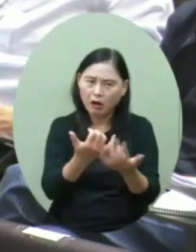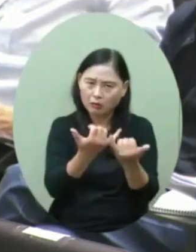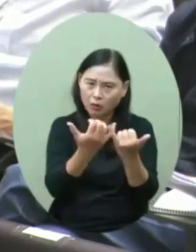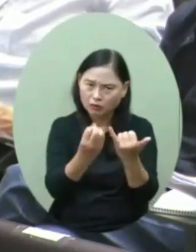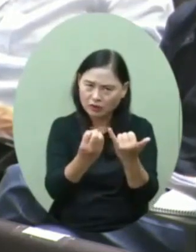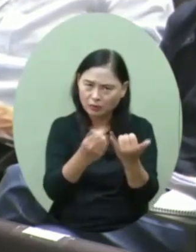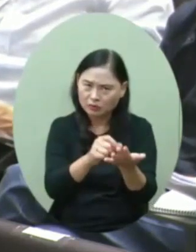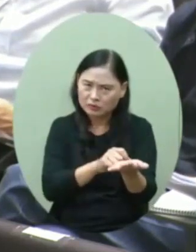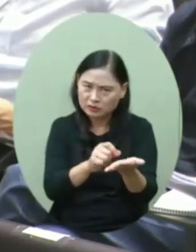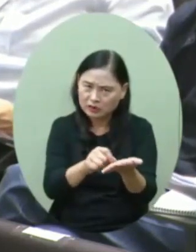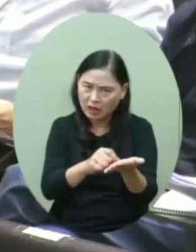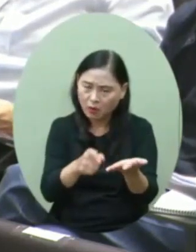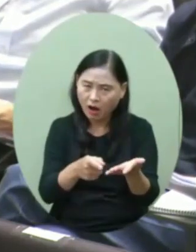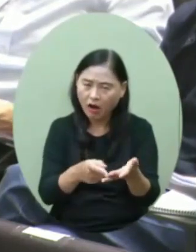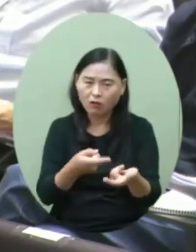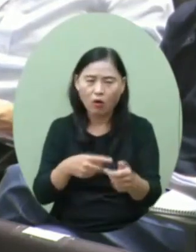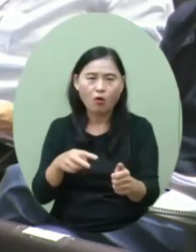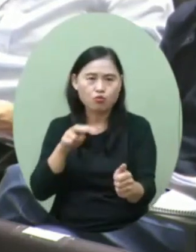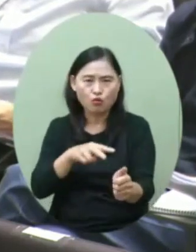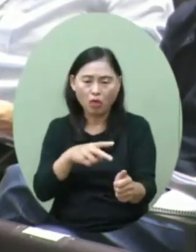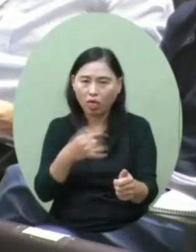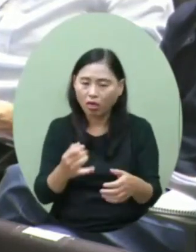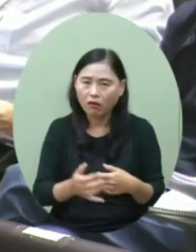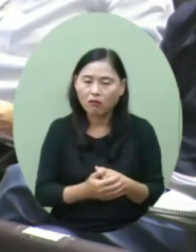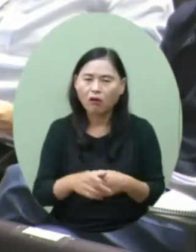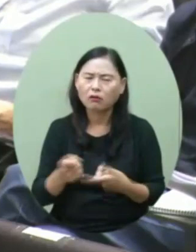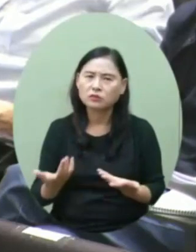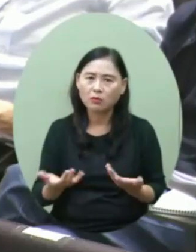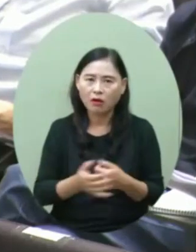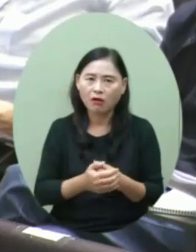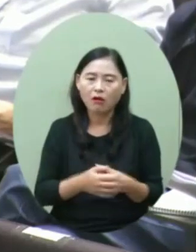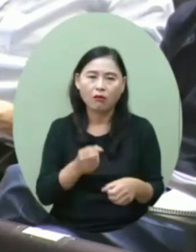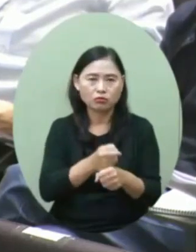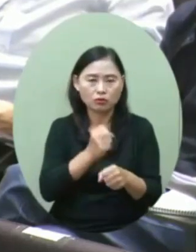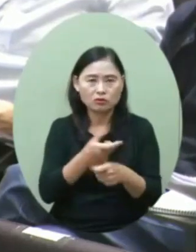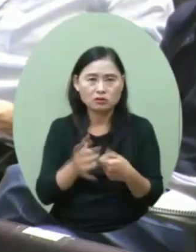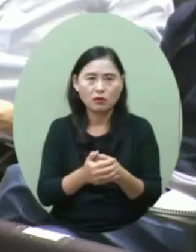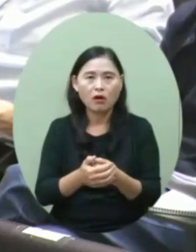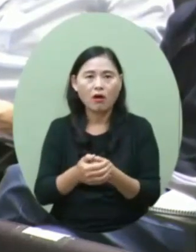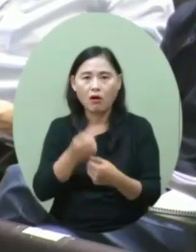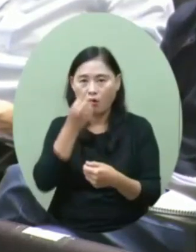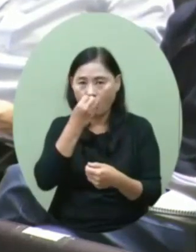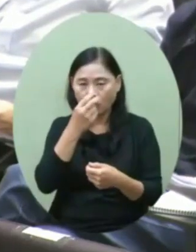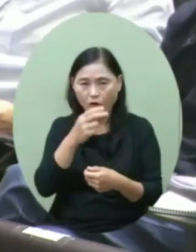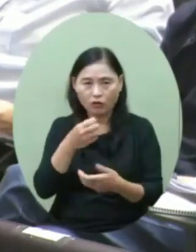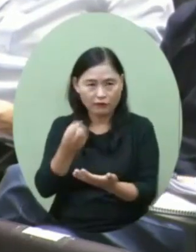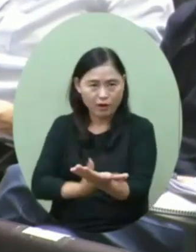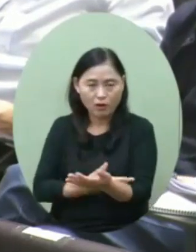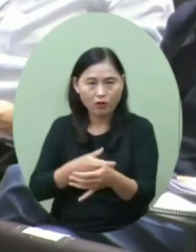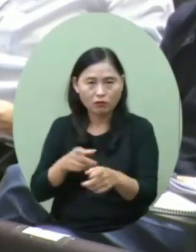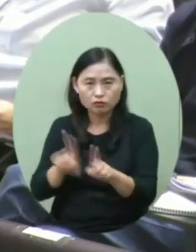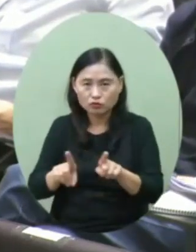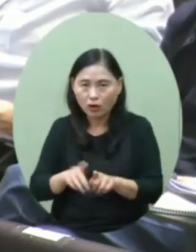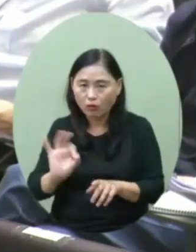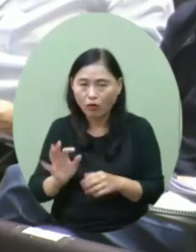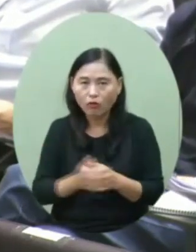they are not subject to the jurisdiction of the Hong Kong SAR. If someone believes that when the office staff do